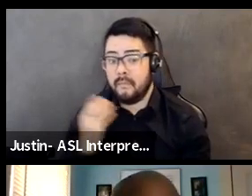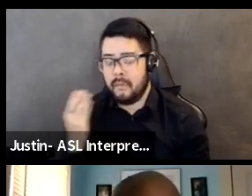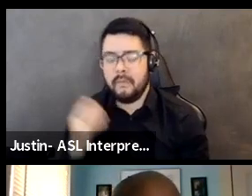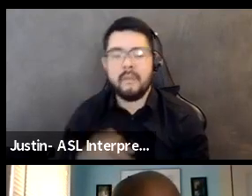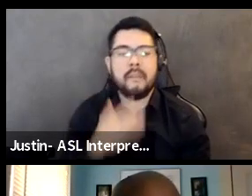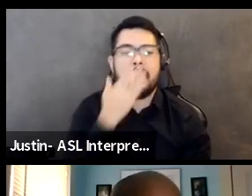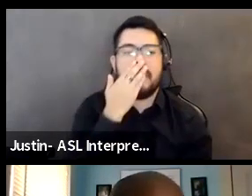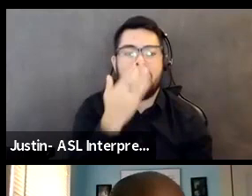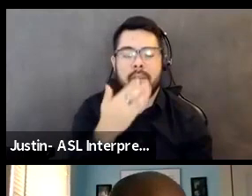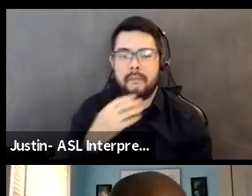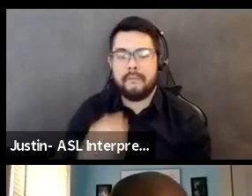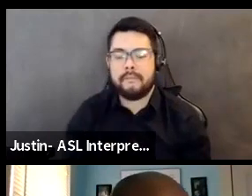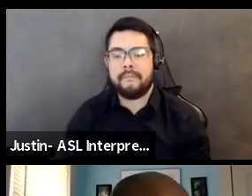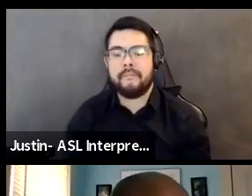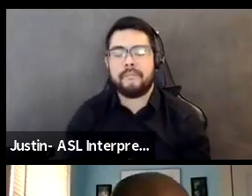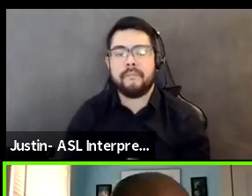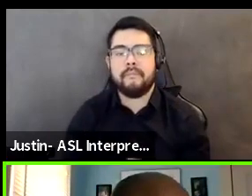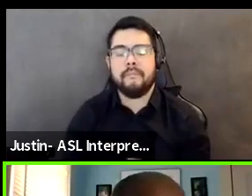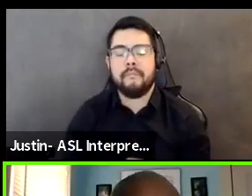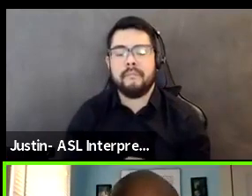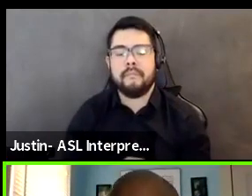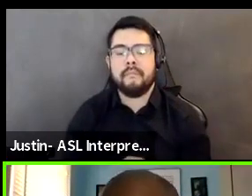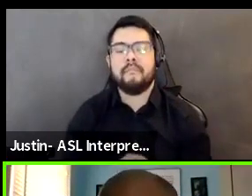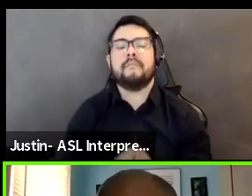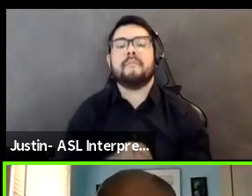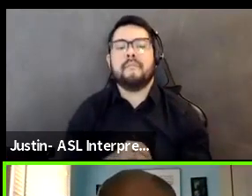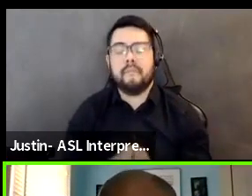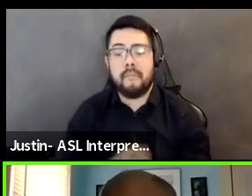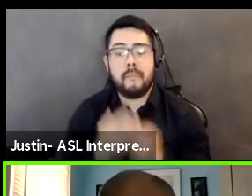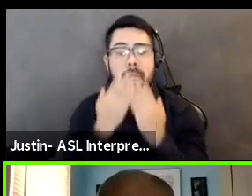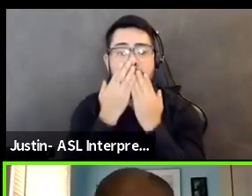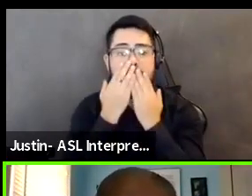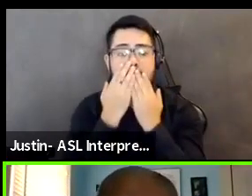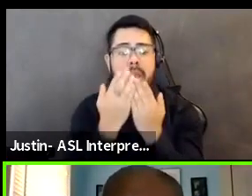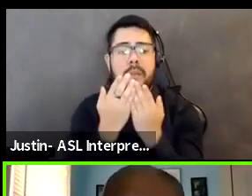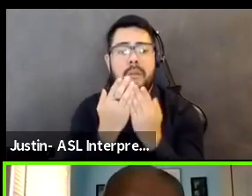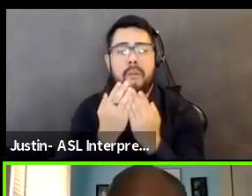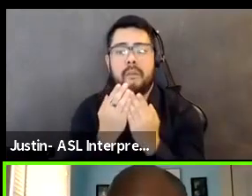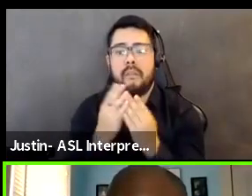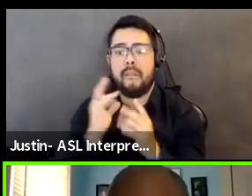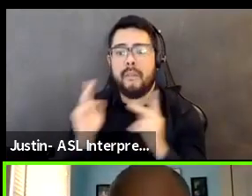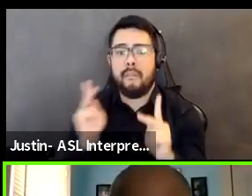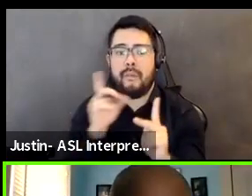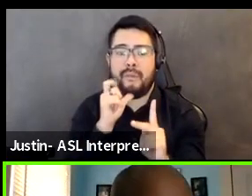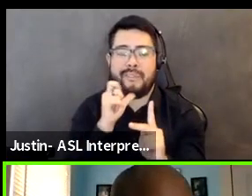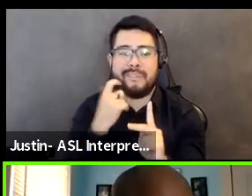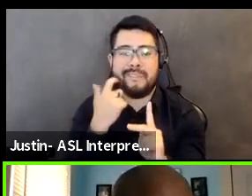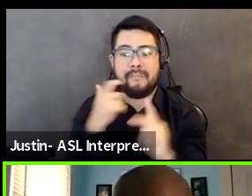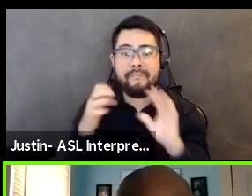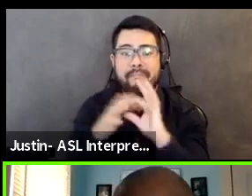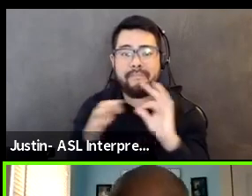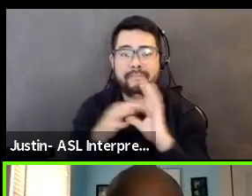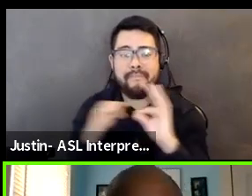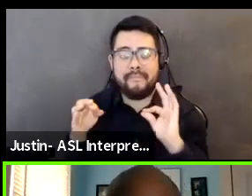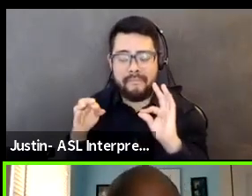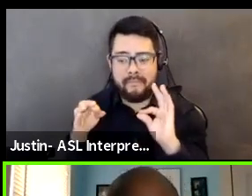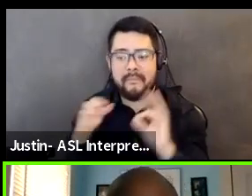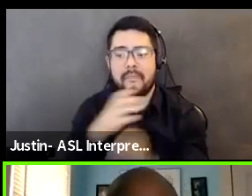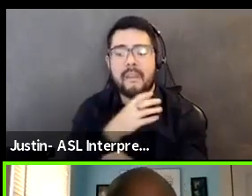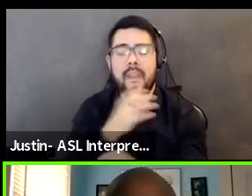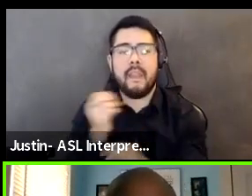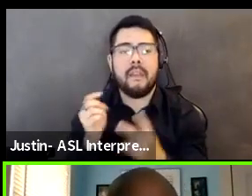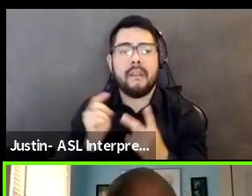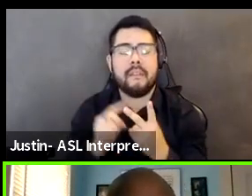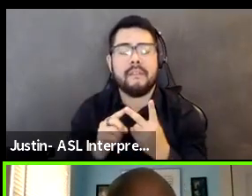yeah thank you mr president yeah i just thank you for all that that participated in public uh participation and those who